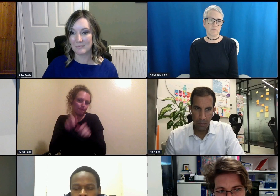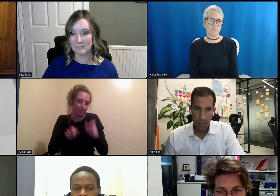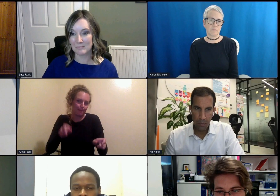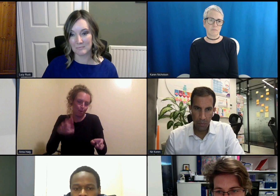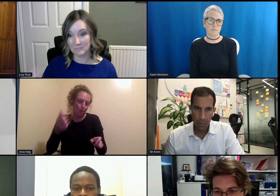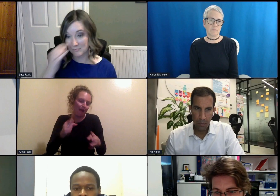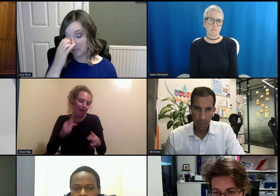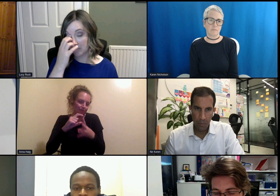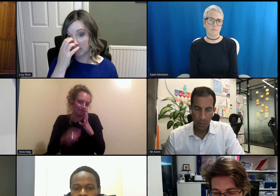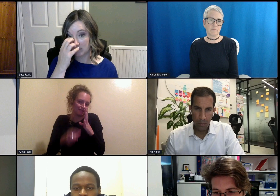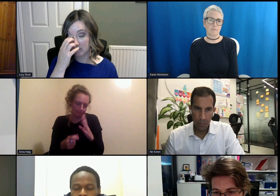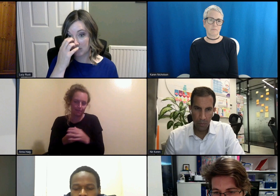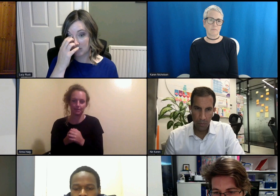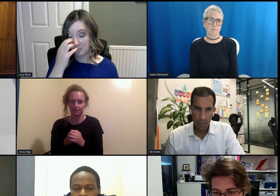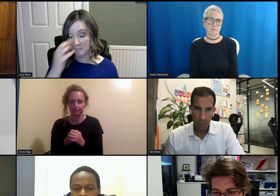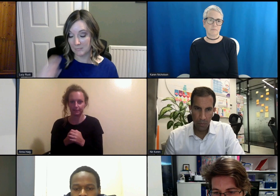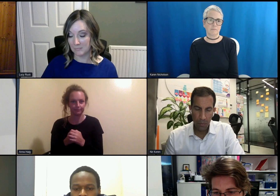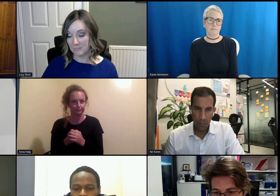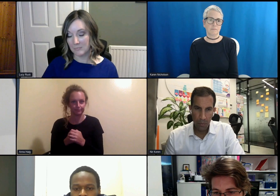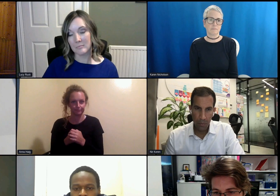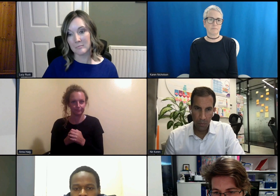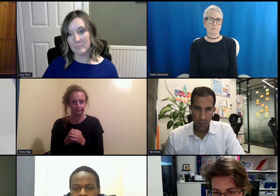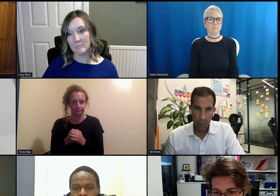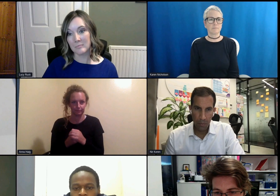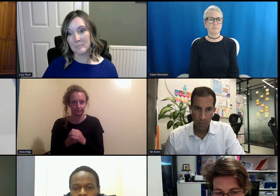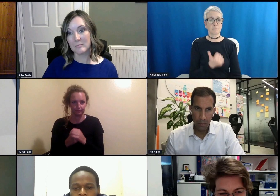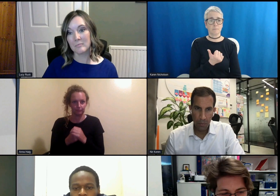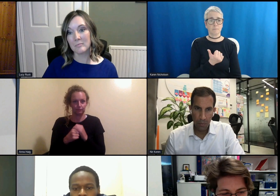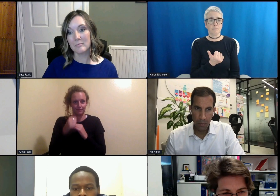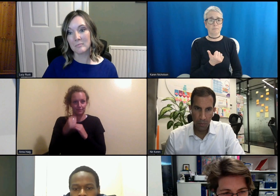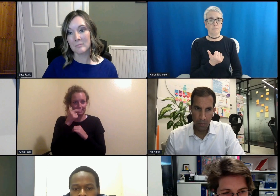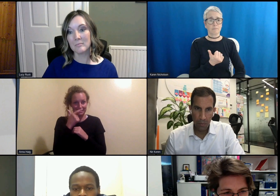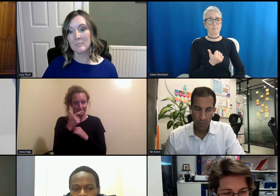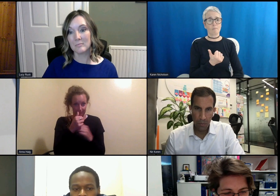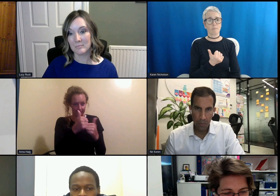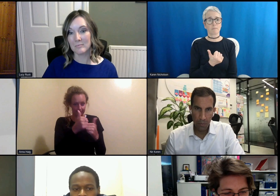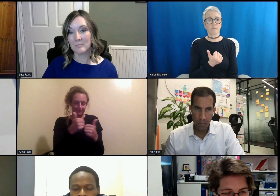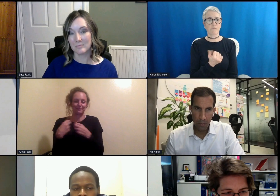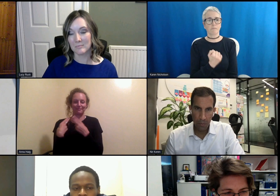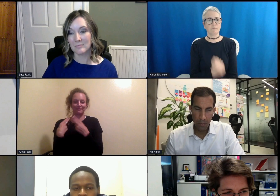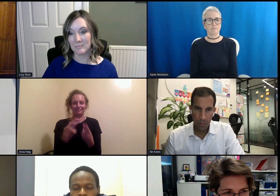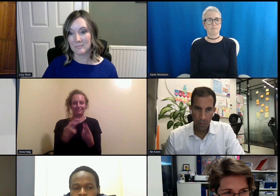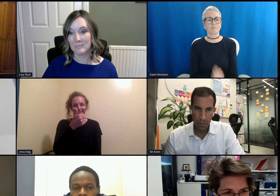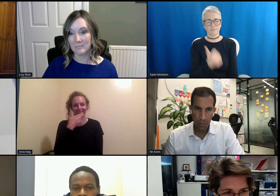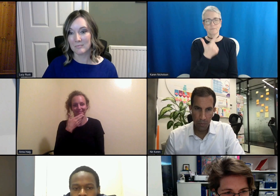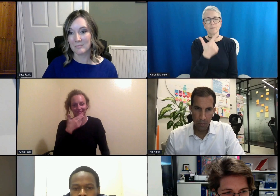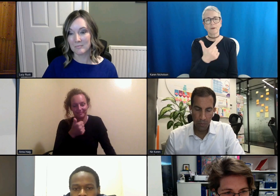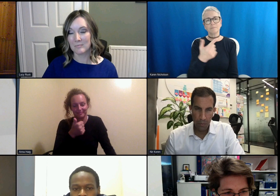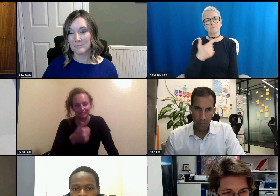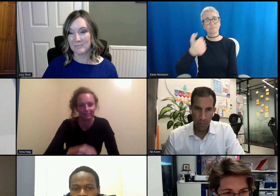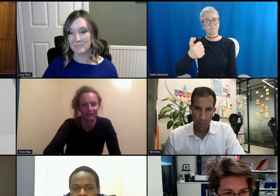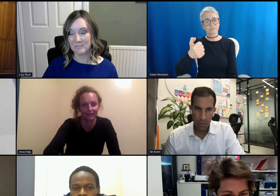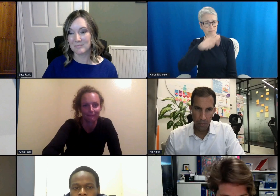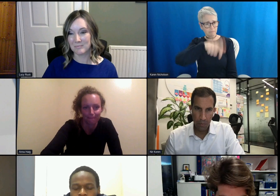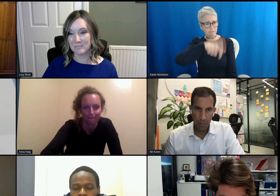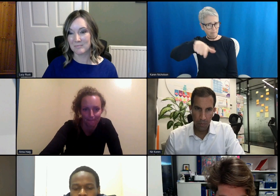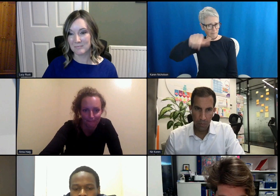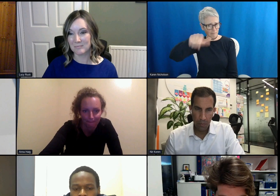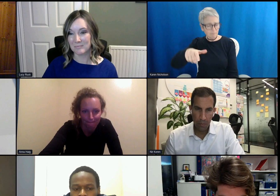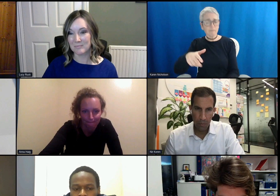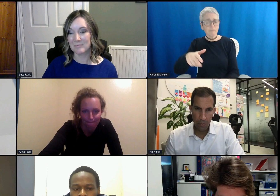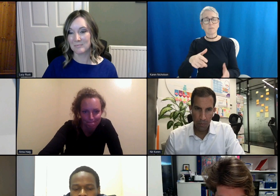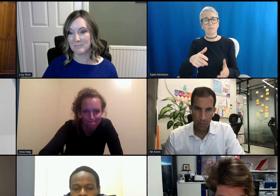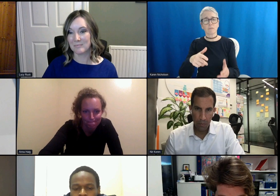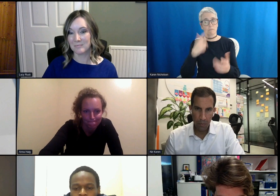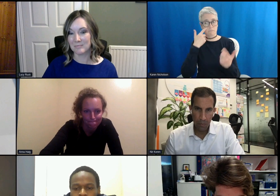76% look for their travel needs online. And booking accessible hotels, 48% are booking